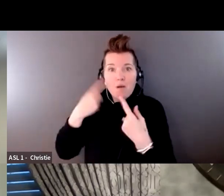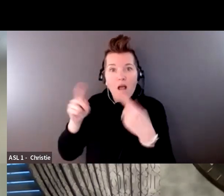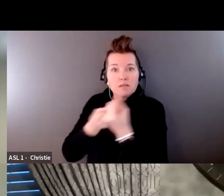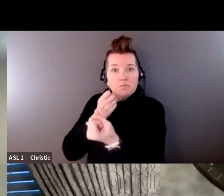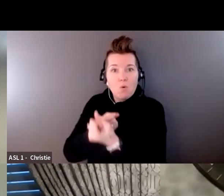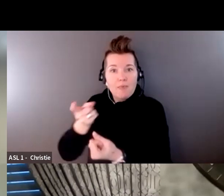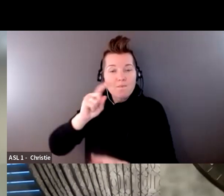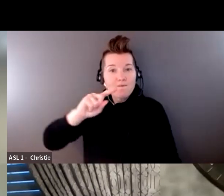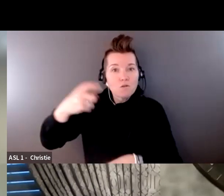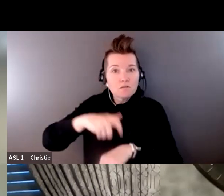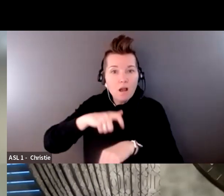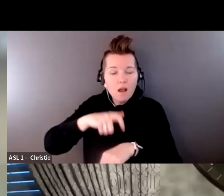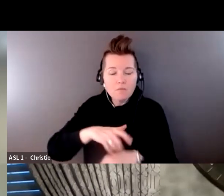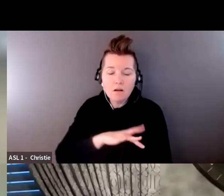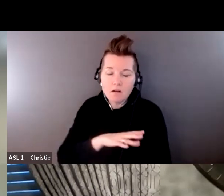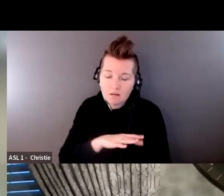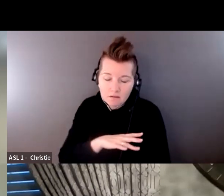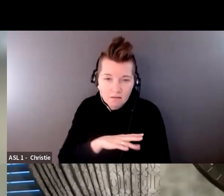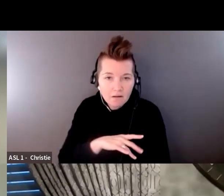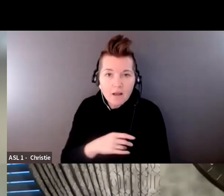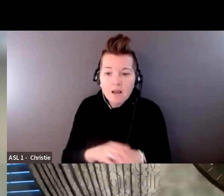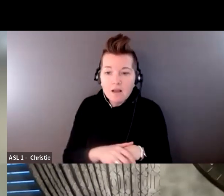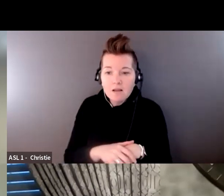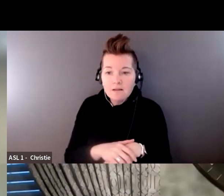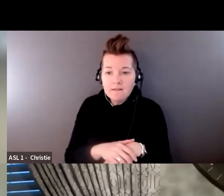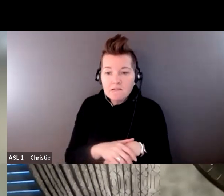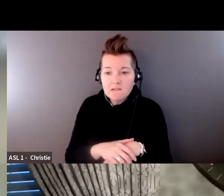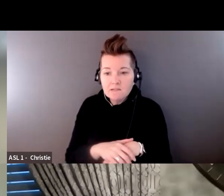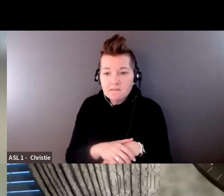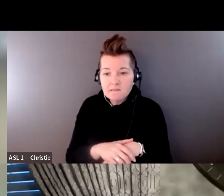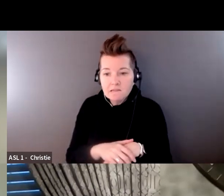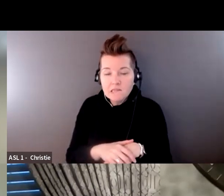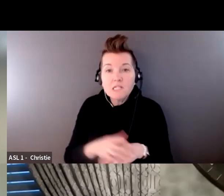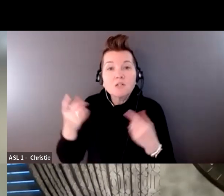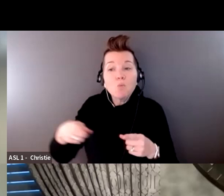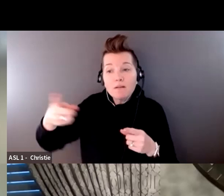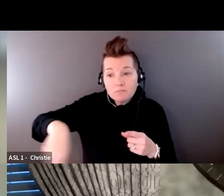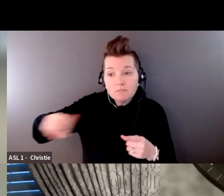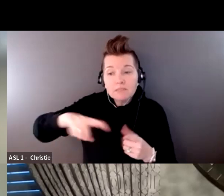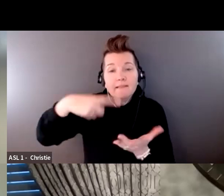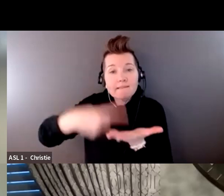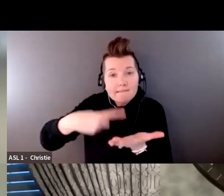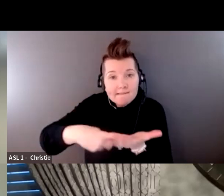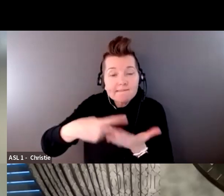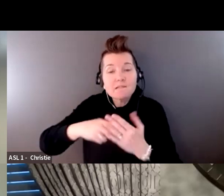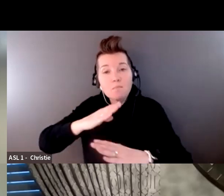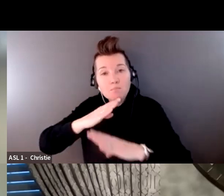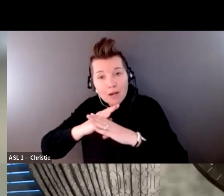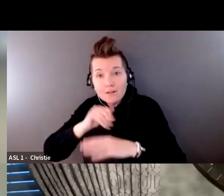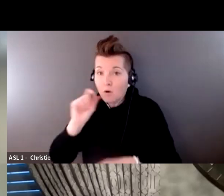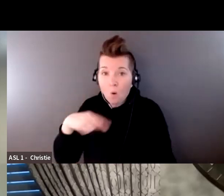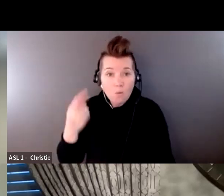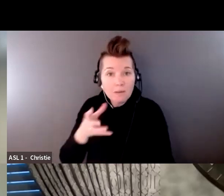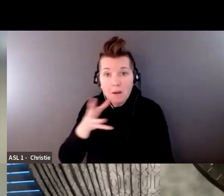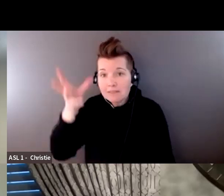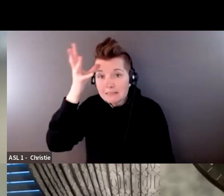say that, like, looking at discussing, the barriers with the families, the moms and the dad, but not necessarily moms and dads,